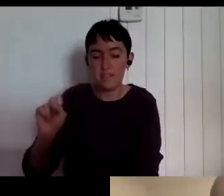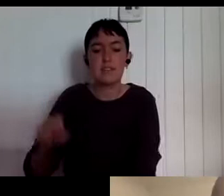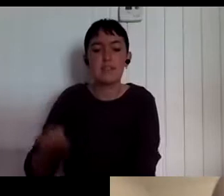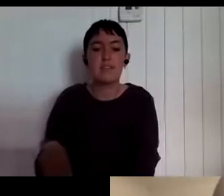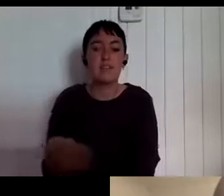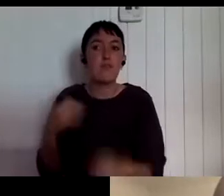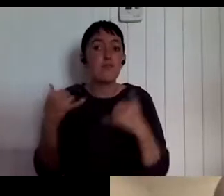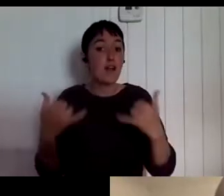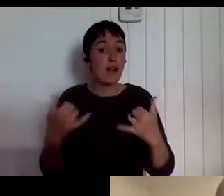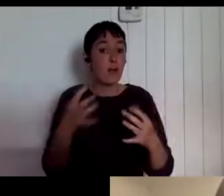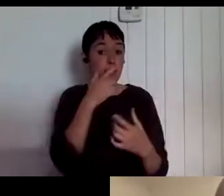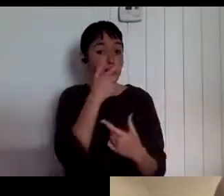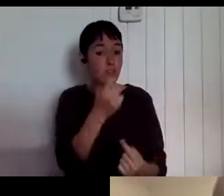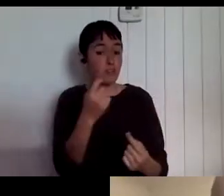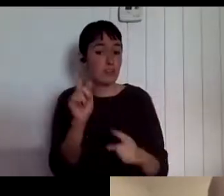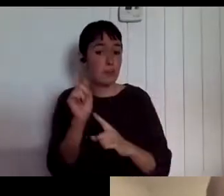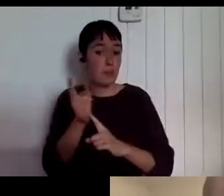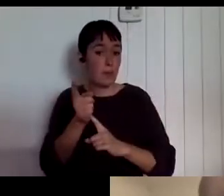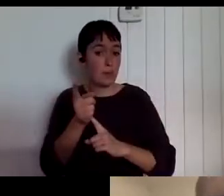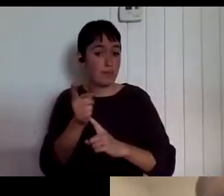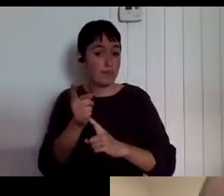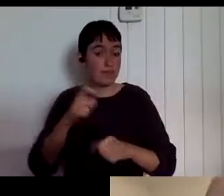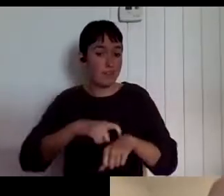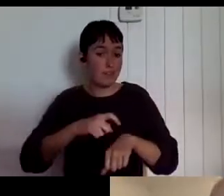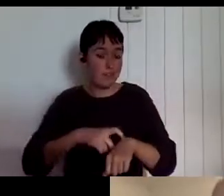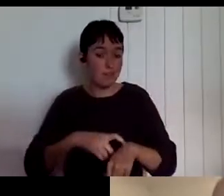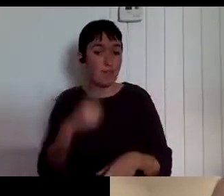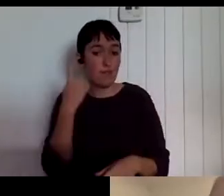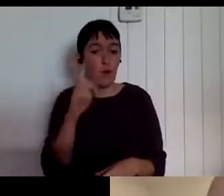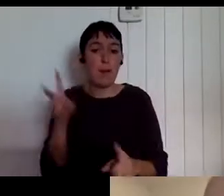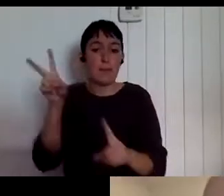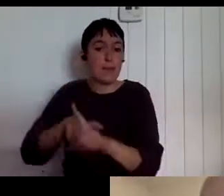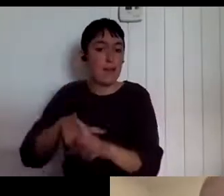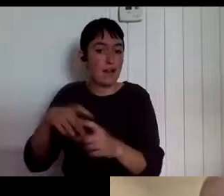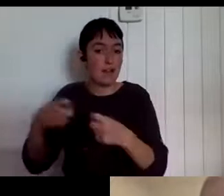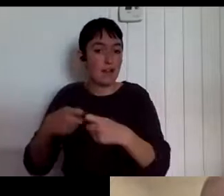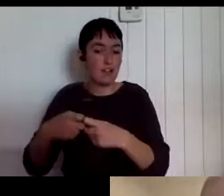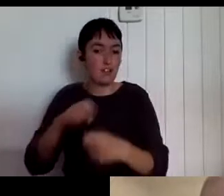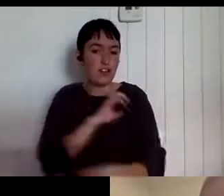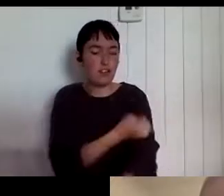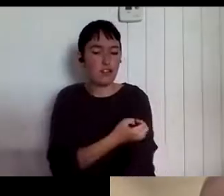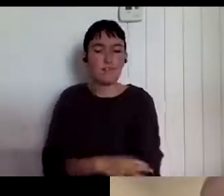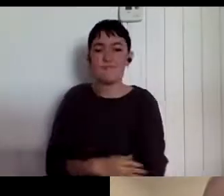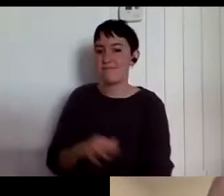think, in, you know, applied electrochemistry. Awesome. All right. We have a question, a